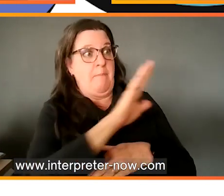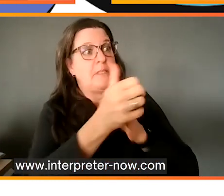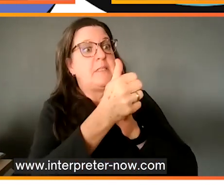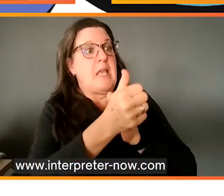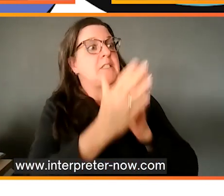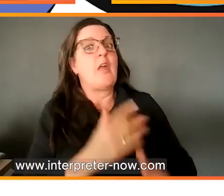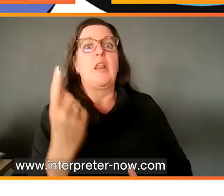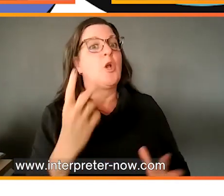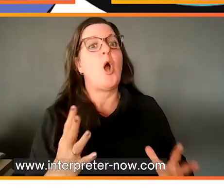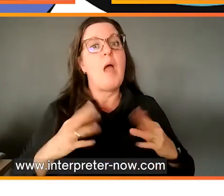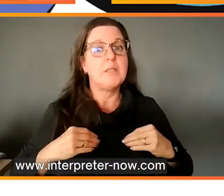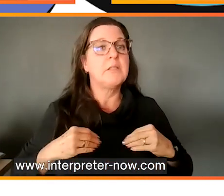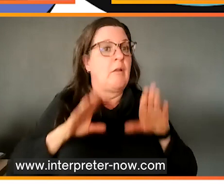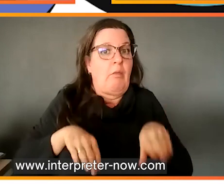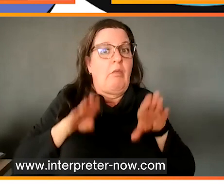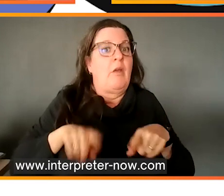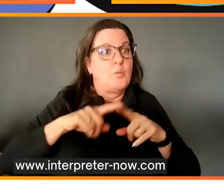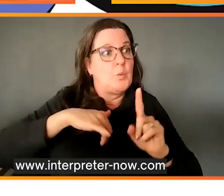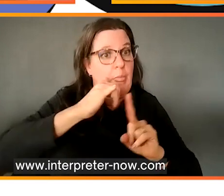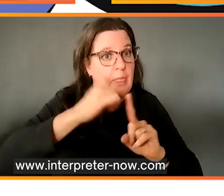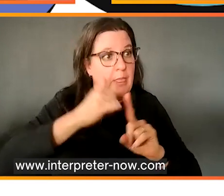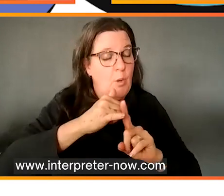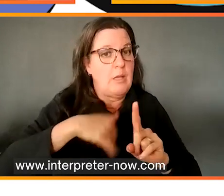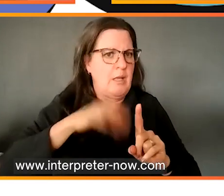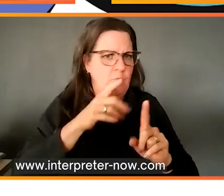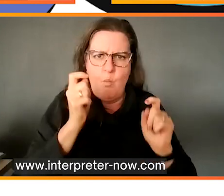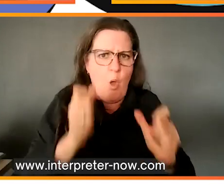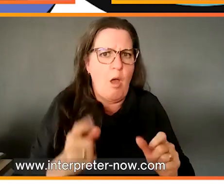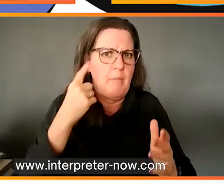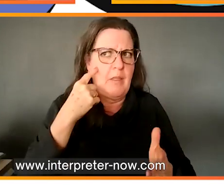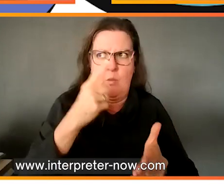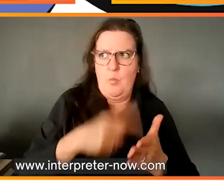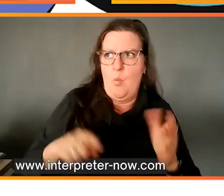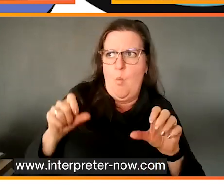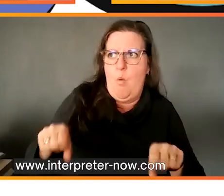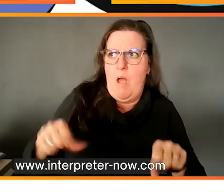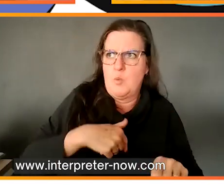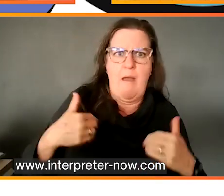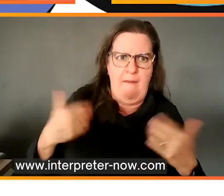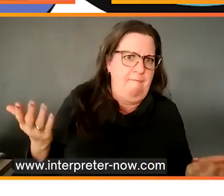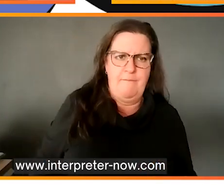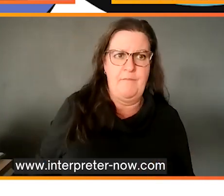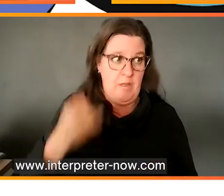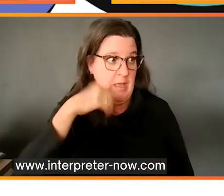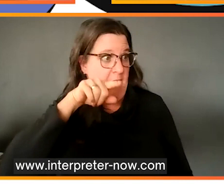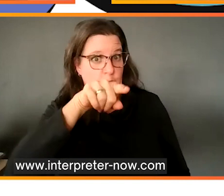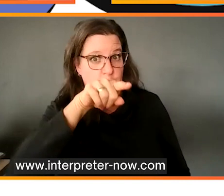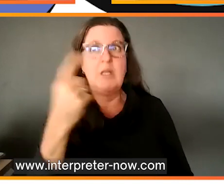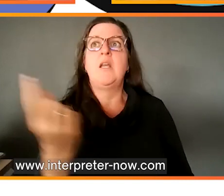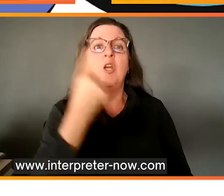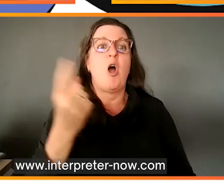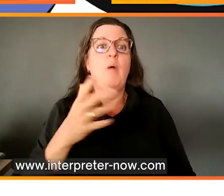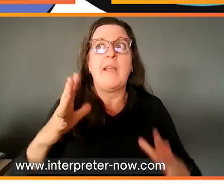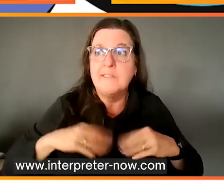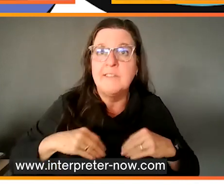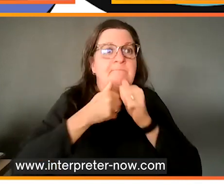Drew Barrymore in that movie 50 First Dates with Adam Sandler, where I just always expected the best.